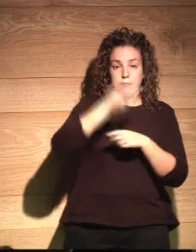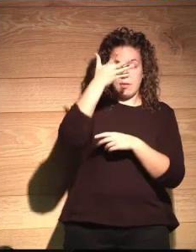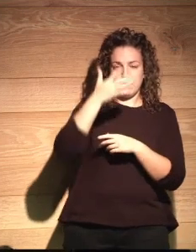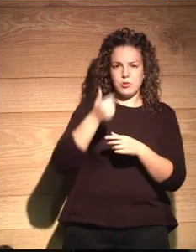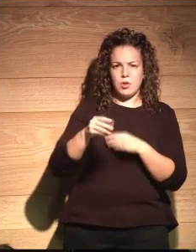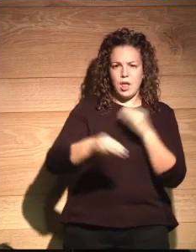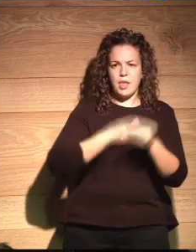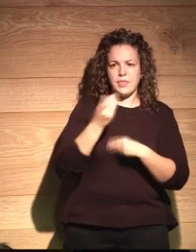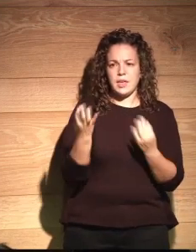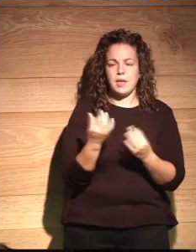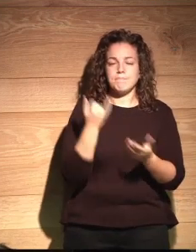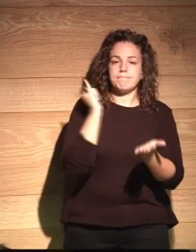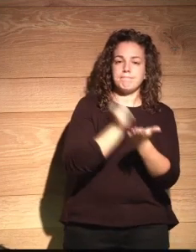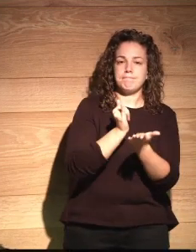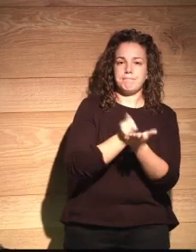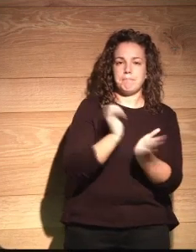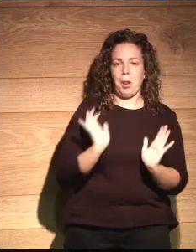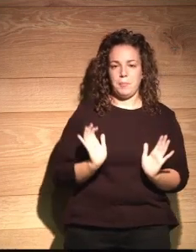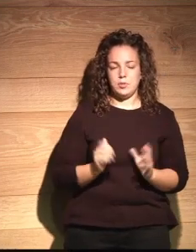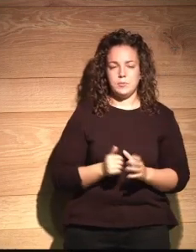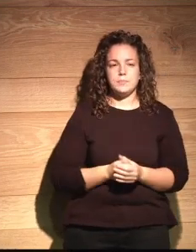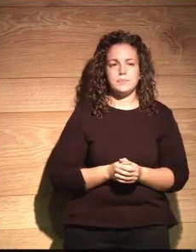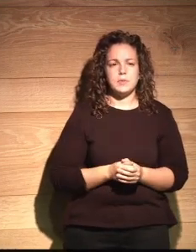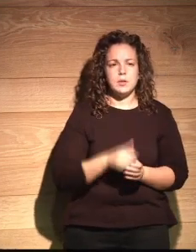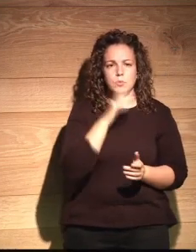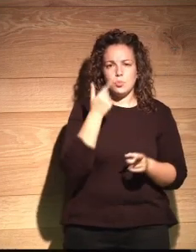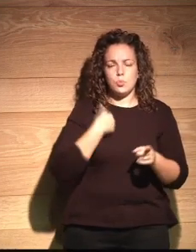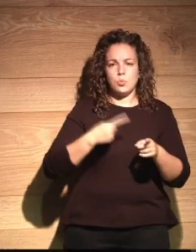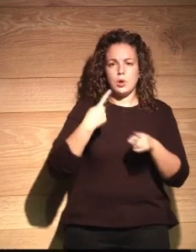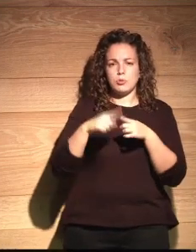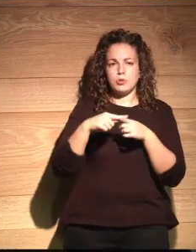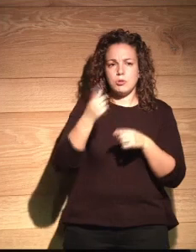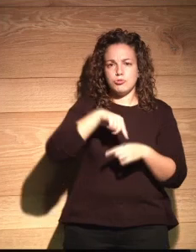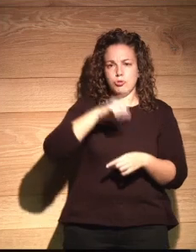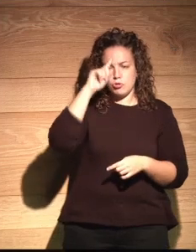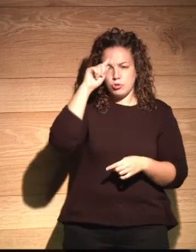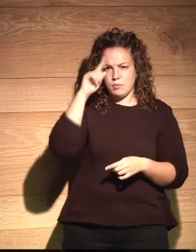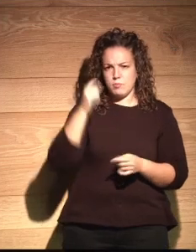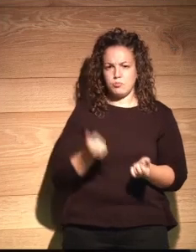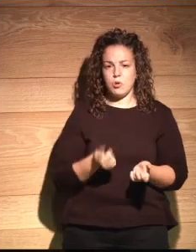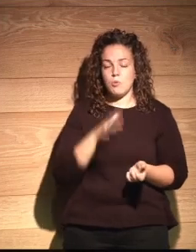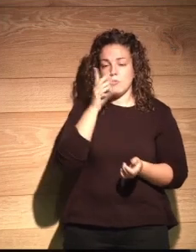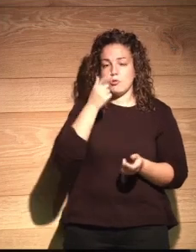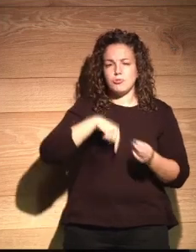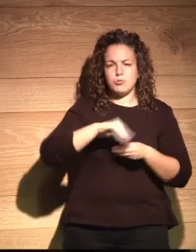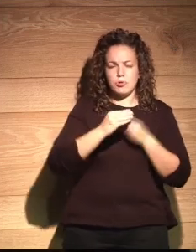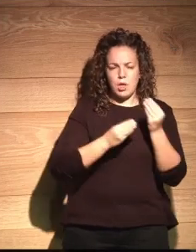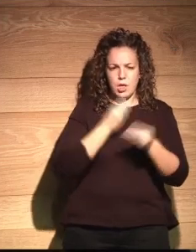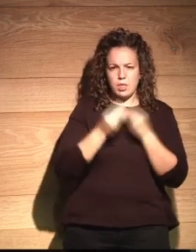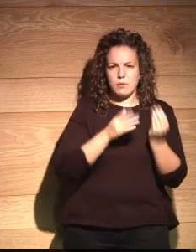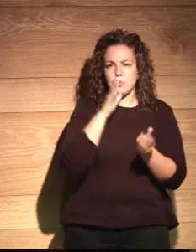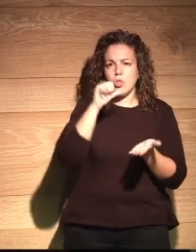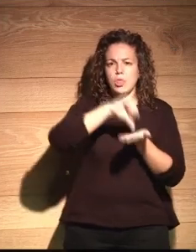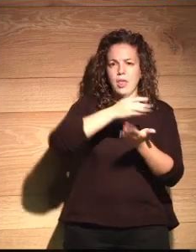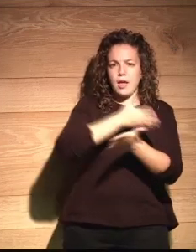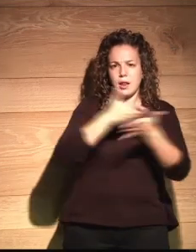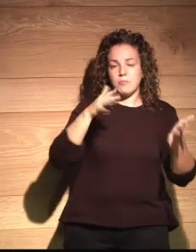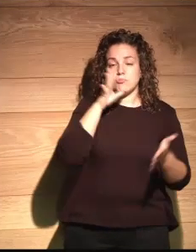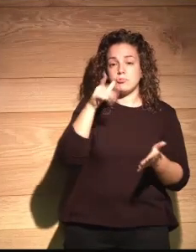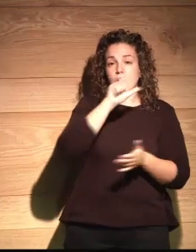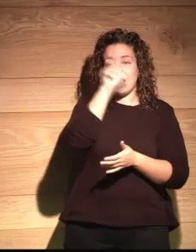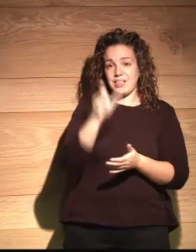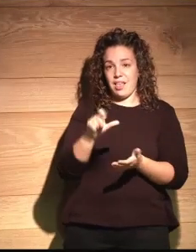that at the time had never been done. We decided to take a big city, because this was in Italy. We took the city of Rome